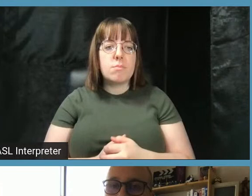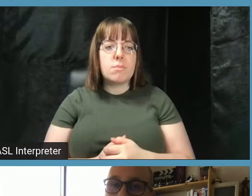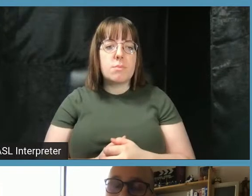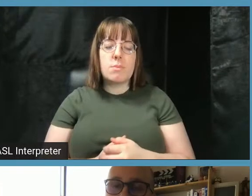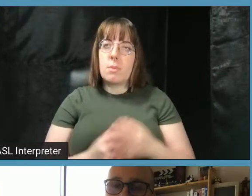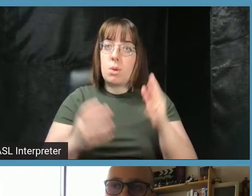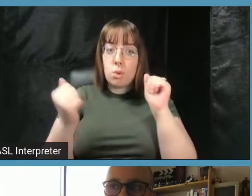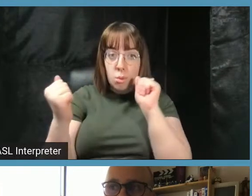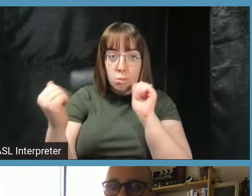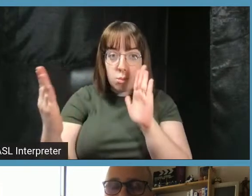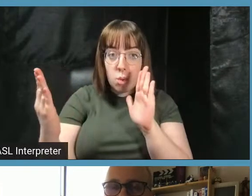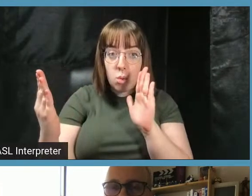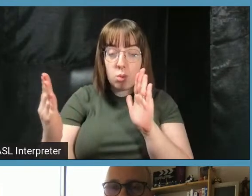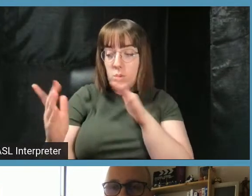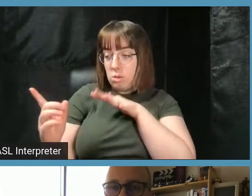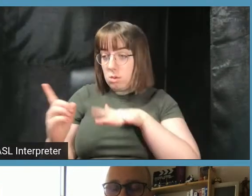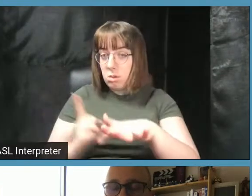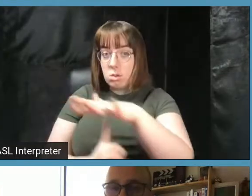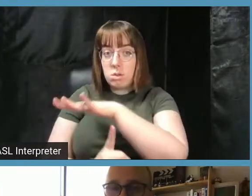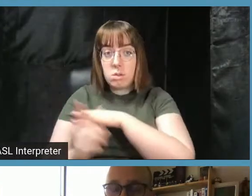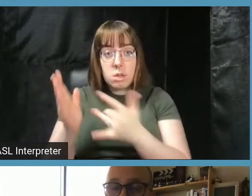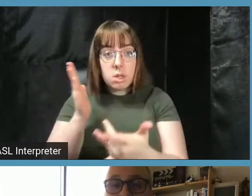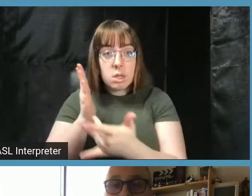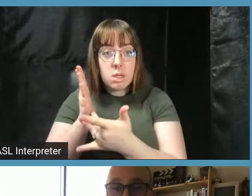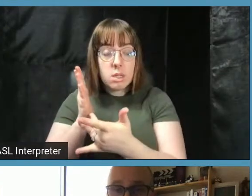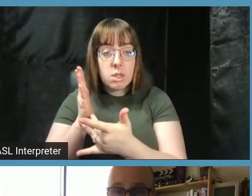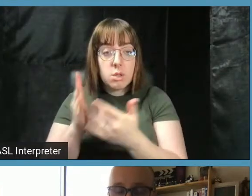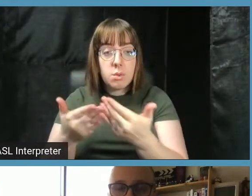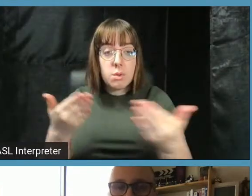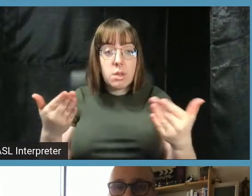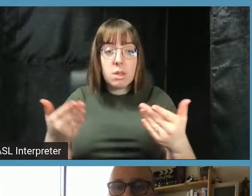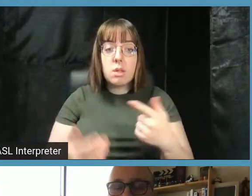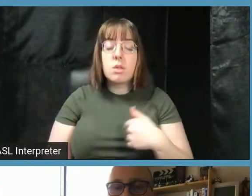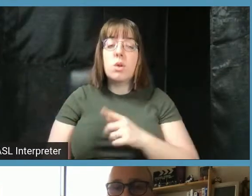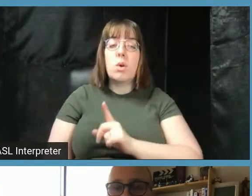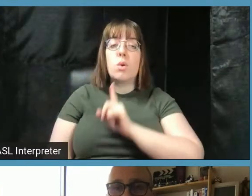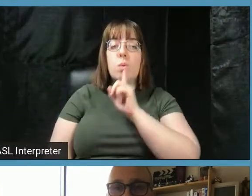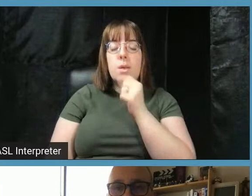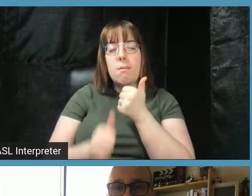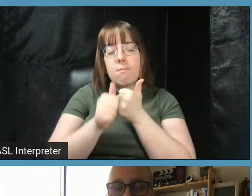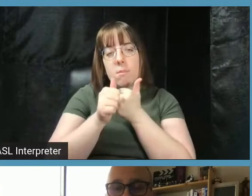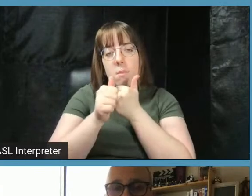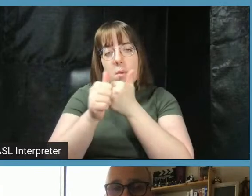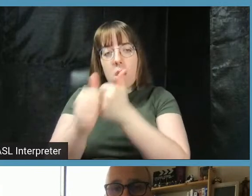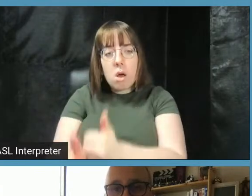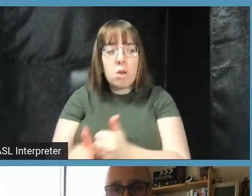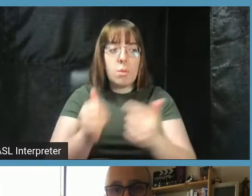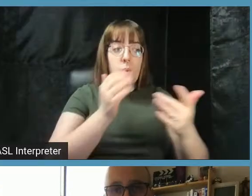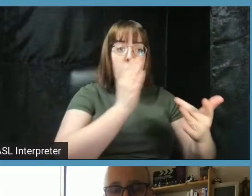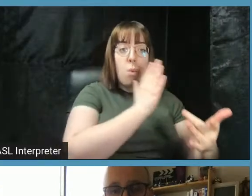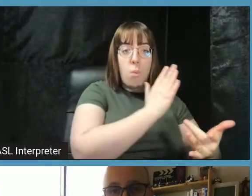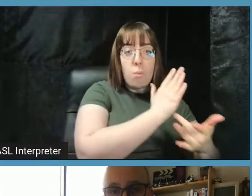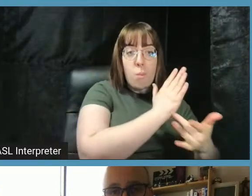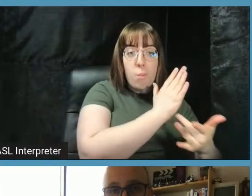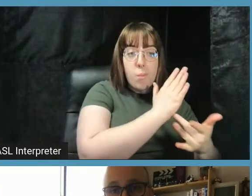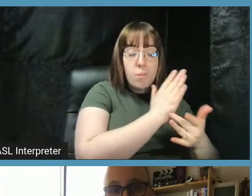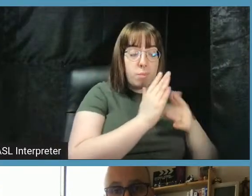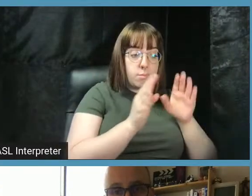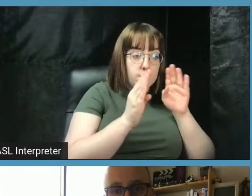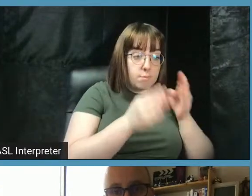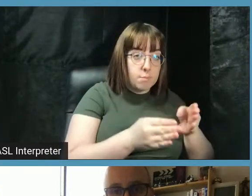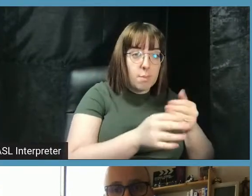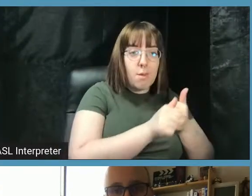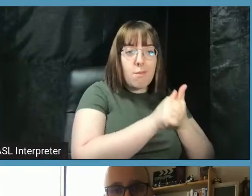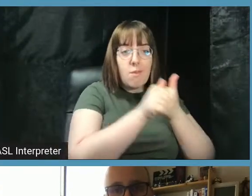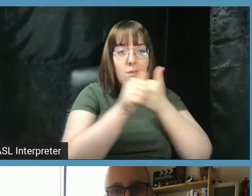approach to in-gallery digital, we're a big proponent in following the same processes as we do for